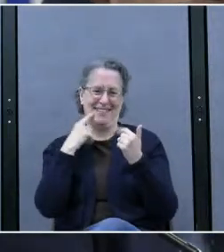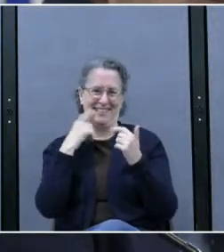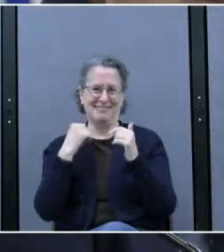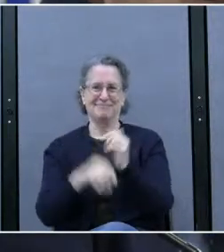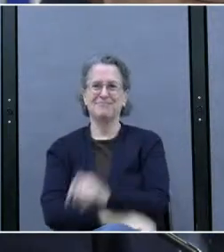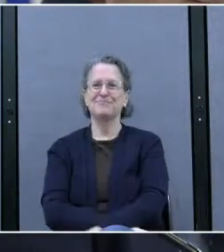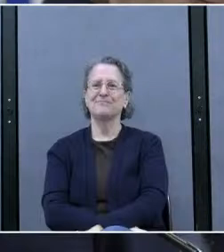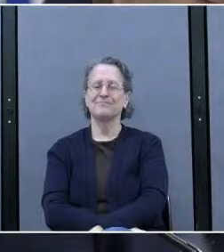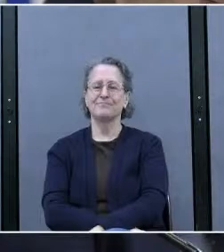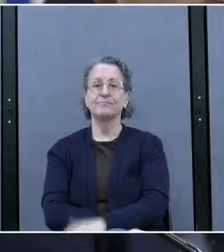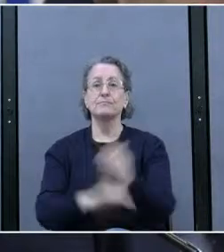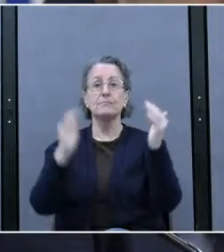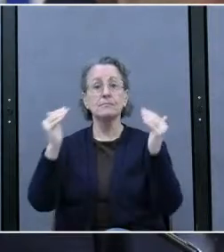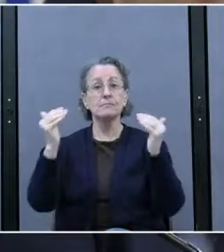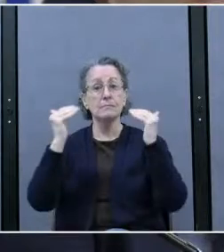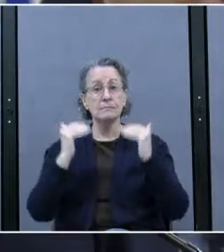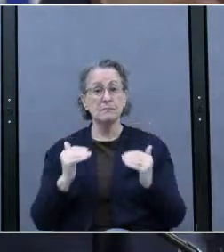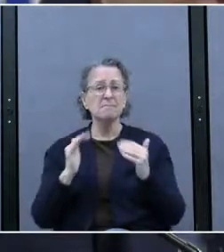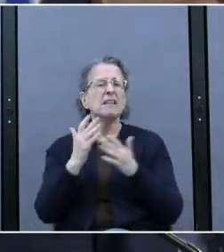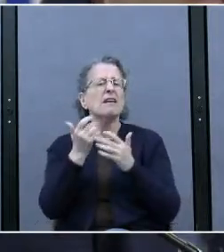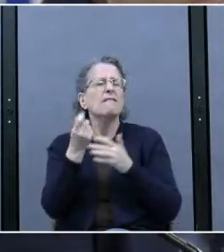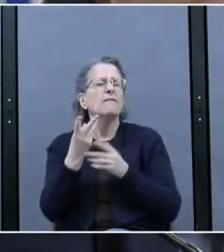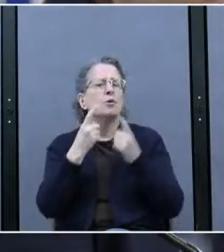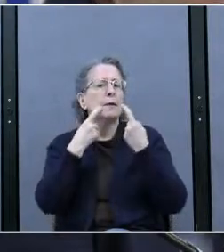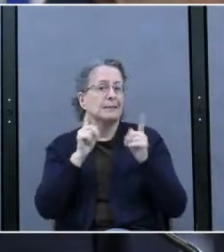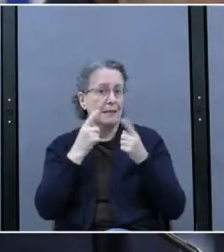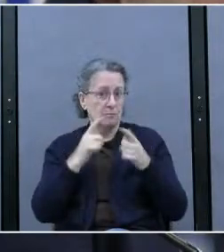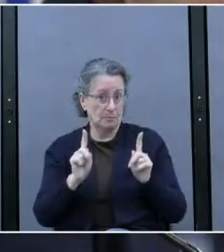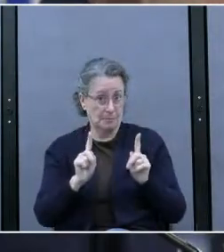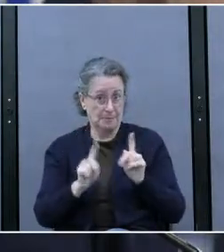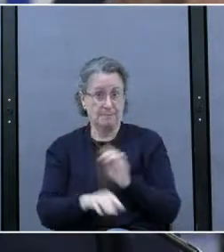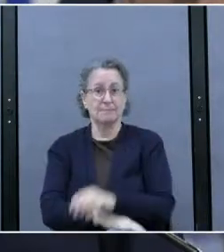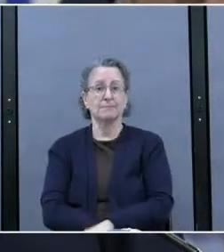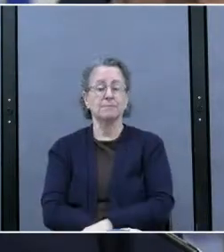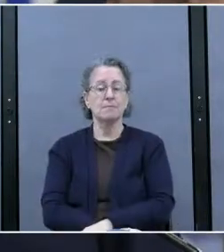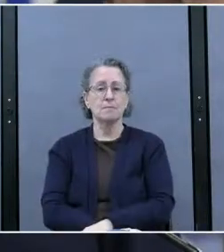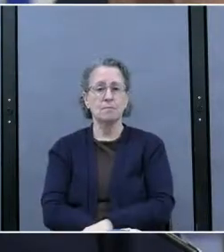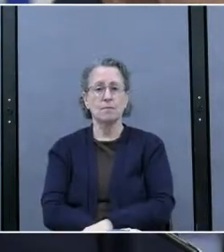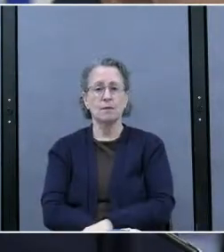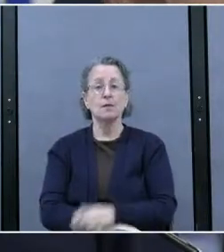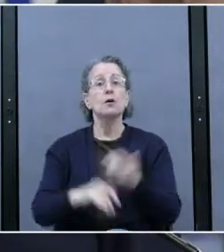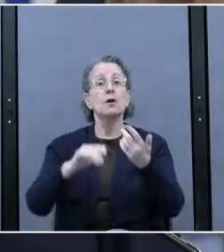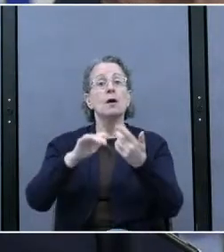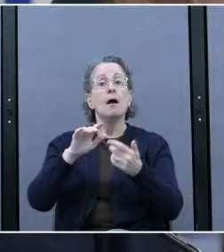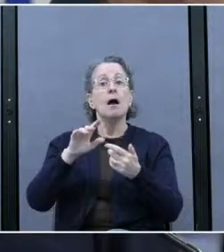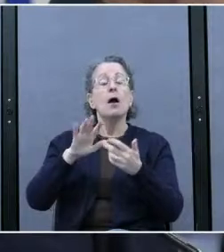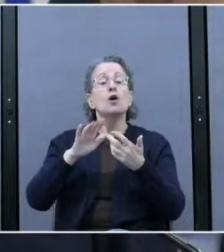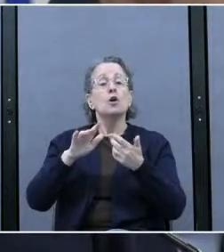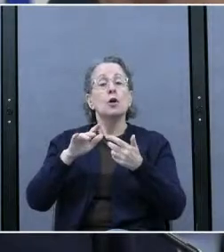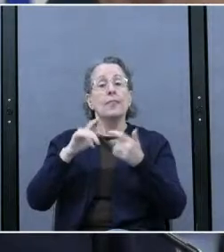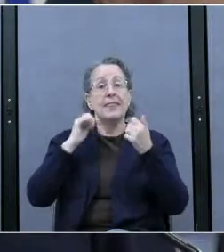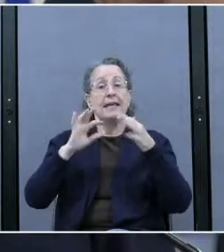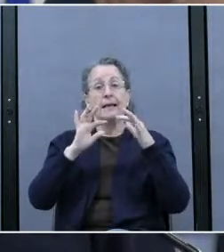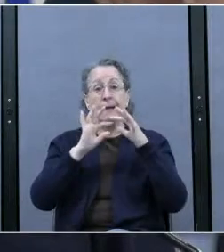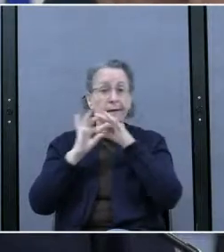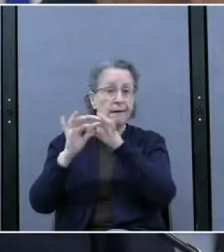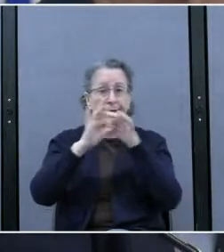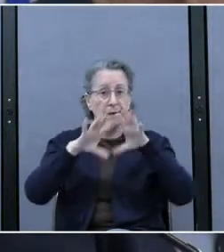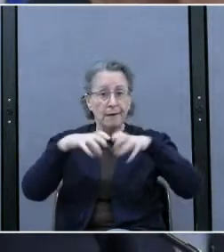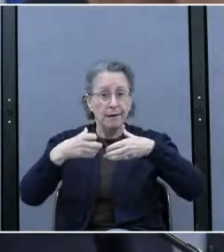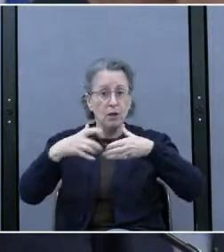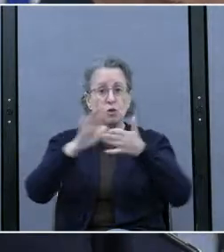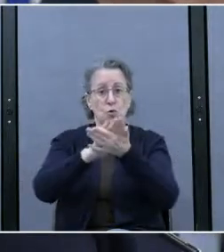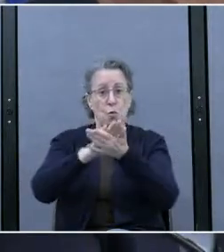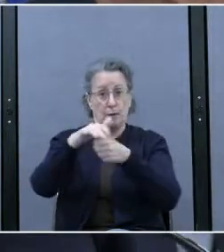Okay, the next thing is some announcements. So the Unified School District will be holding their annual meeting on